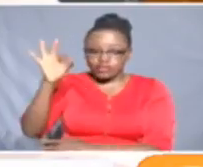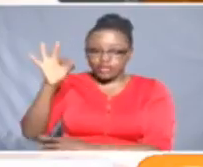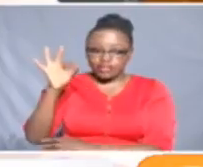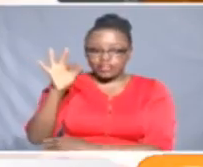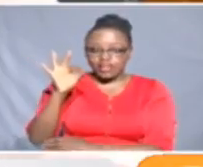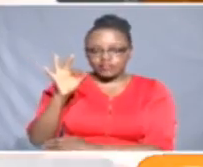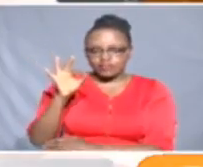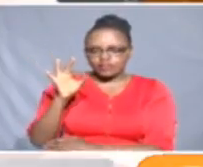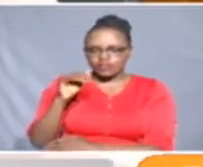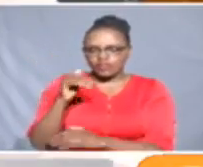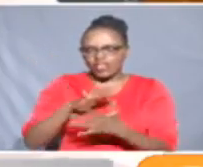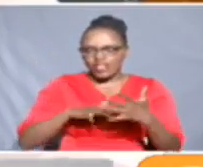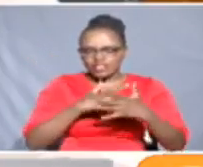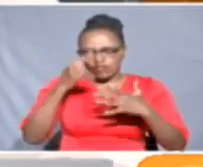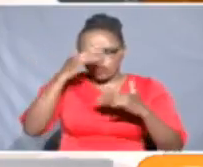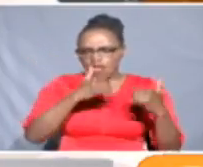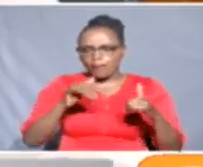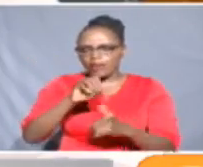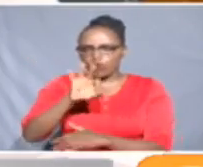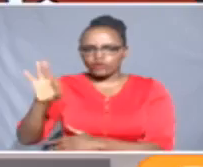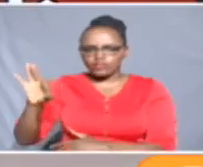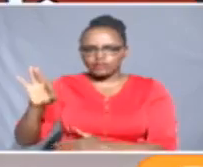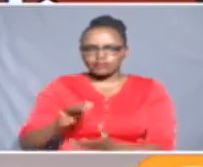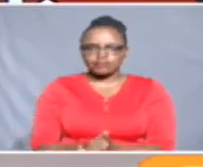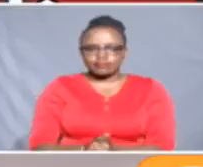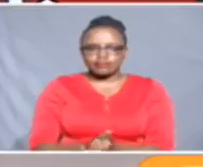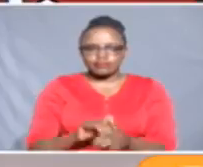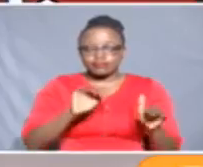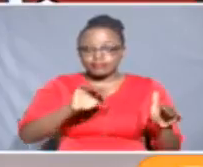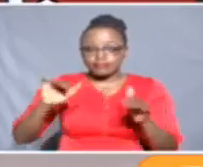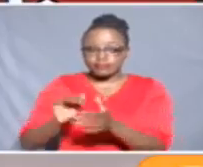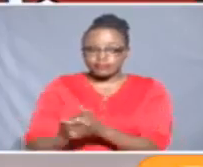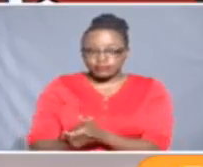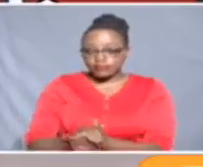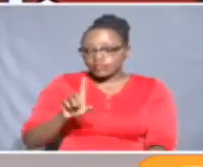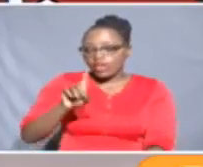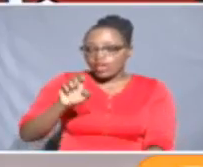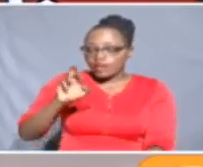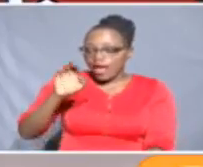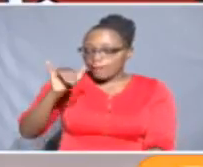and a structure for the playoffs. Now, Derby County.